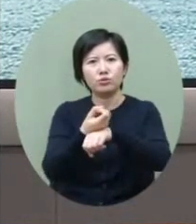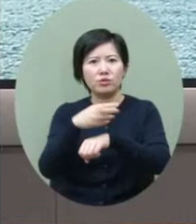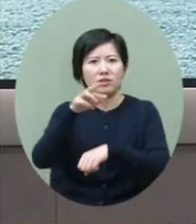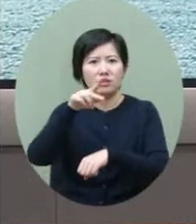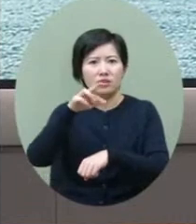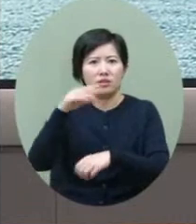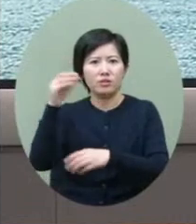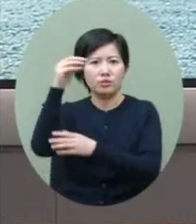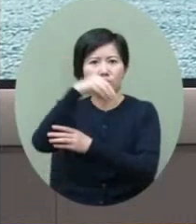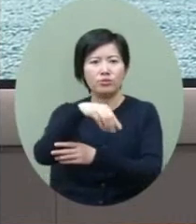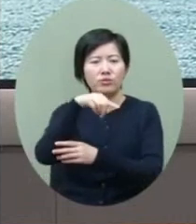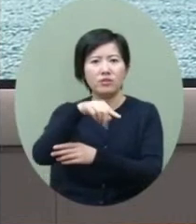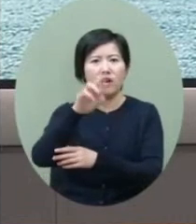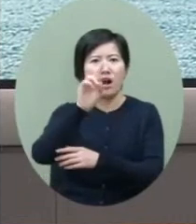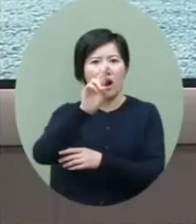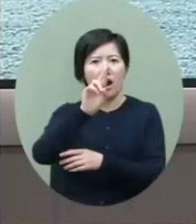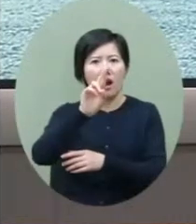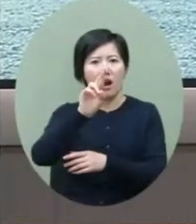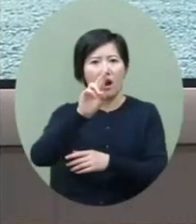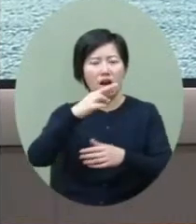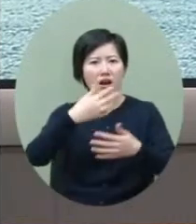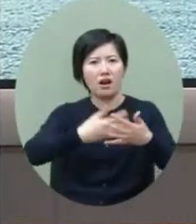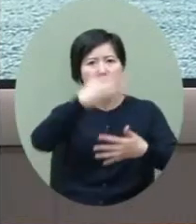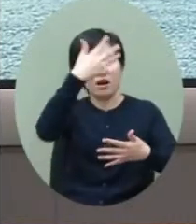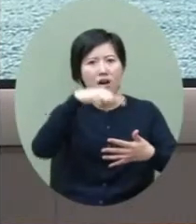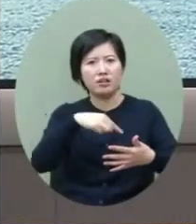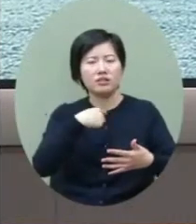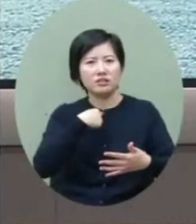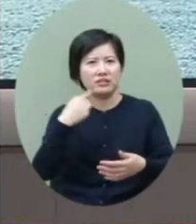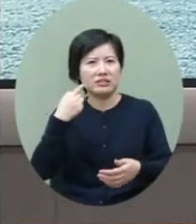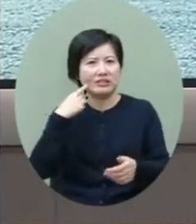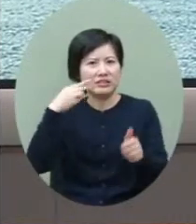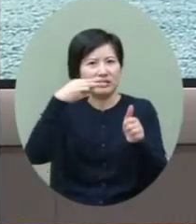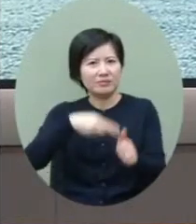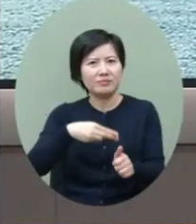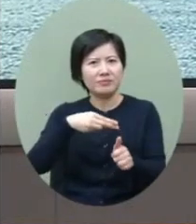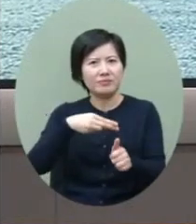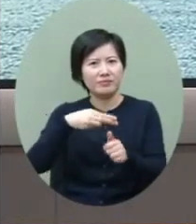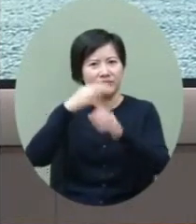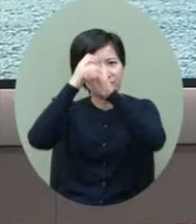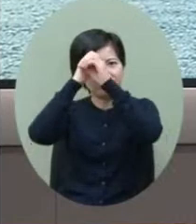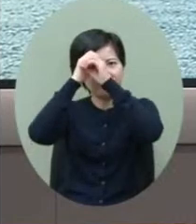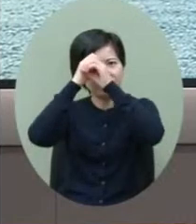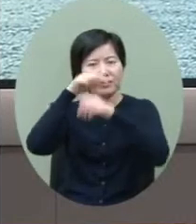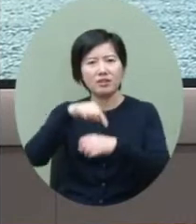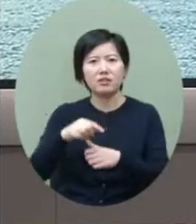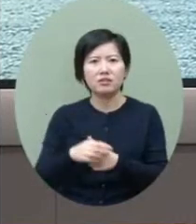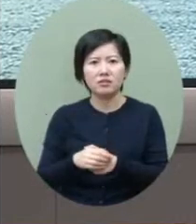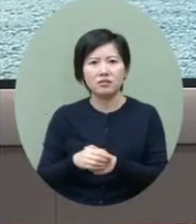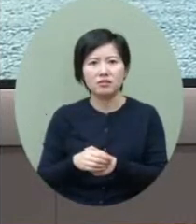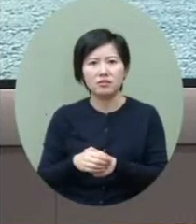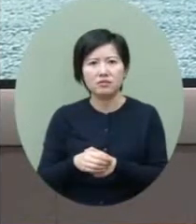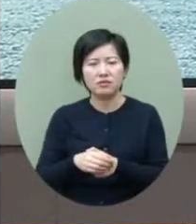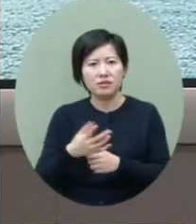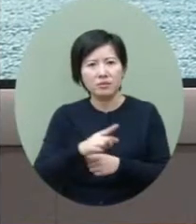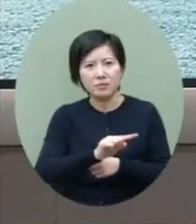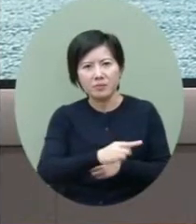In Luk Yang San Chin Block R, another building subject to compulsory testing.